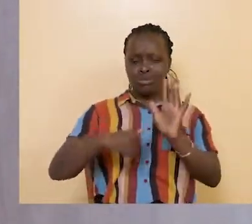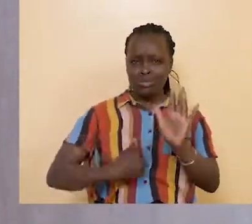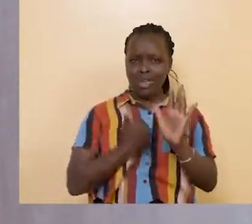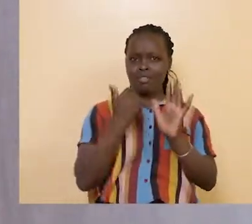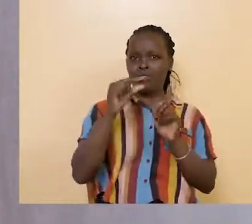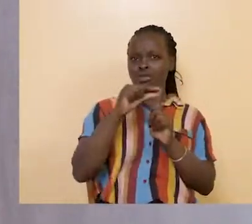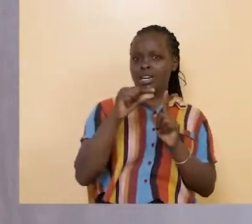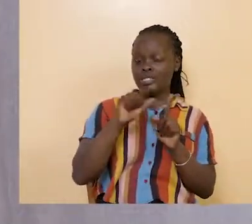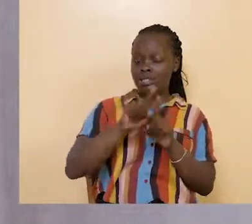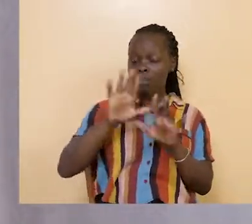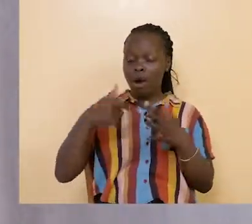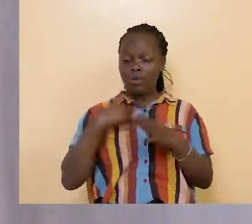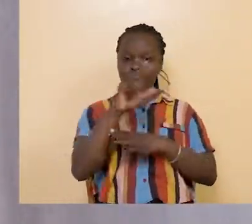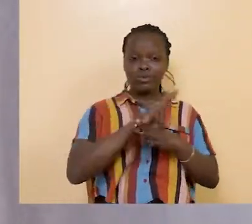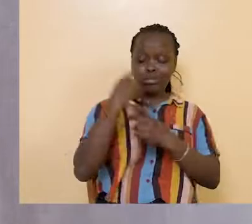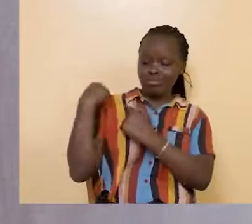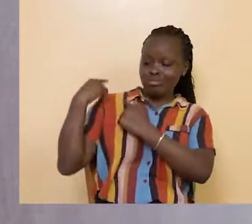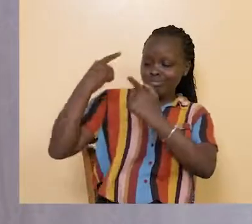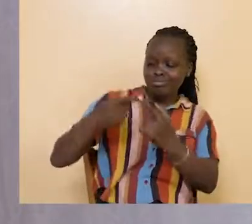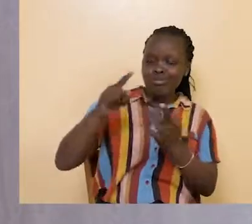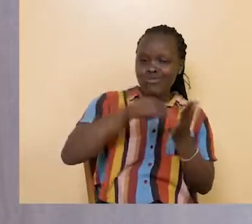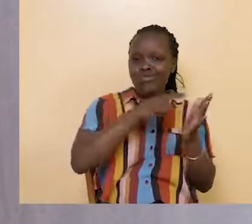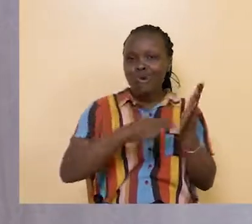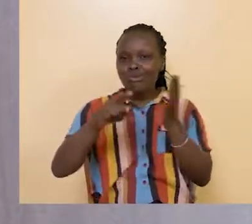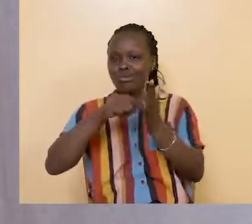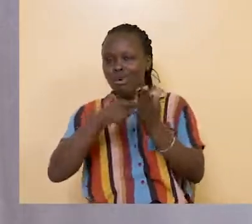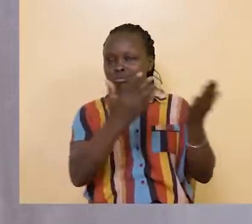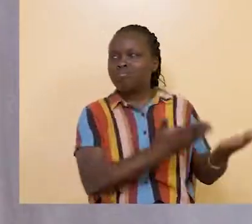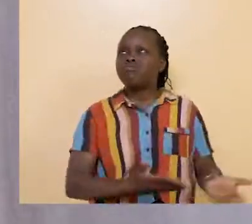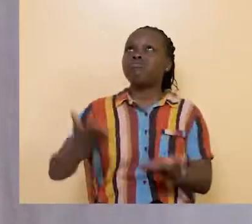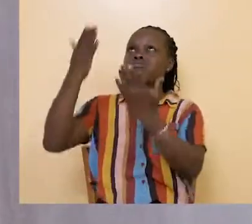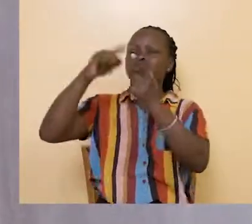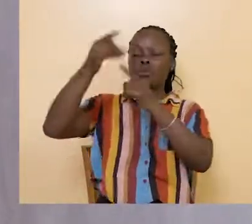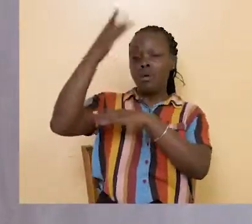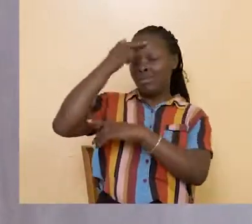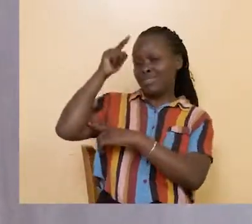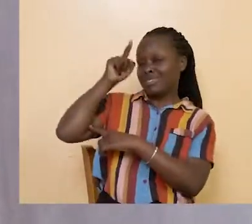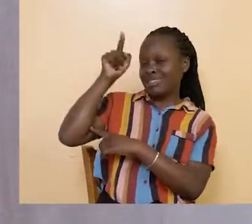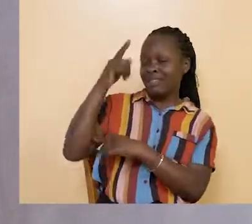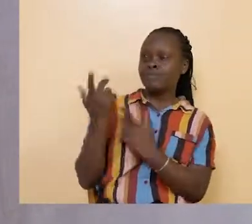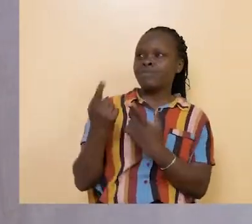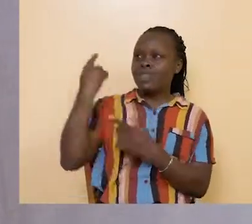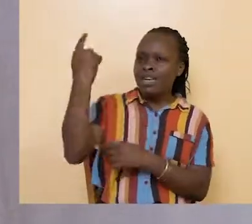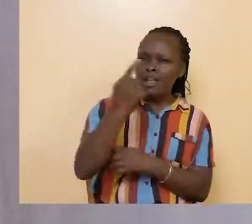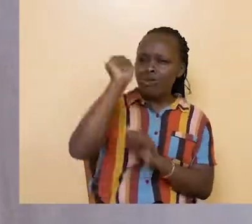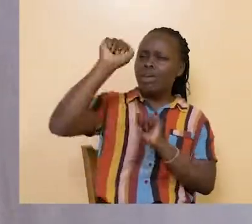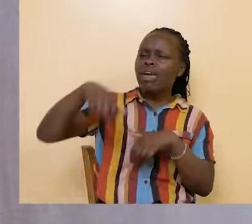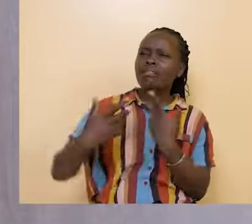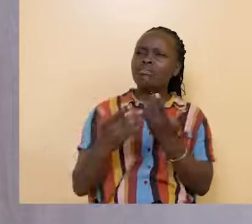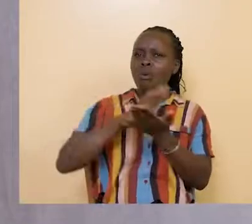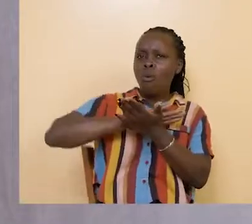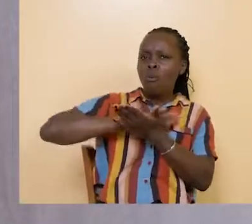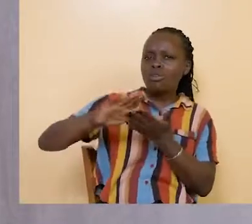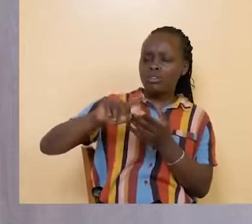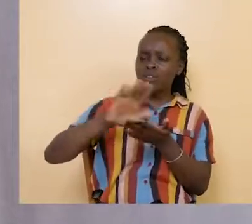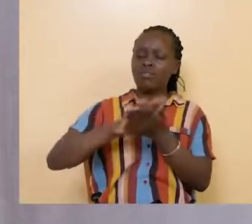words and the ways that we have used them wrongfully and present them to God, because He alone is able to